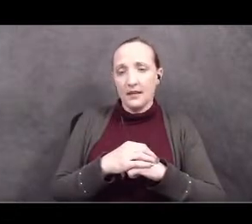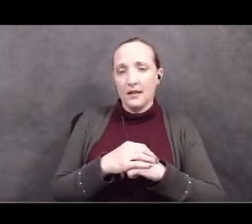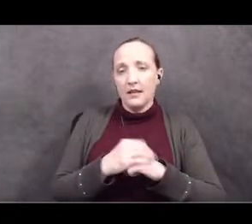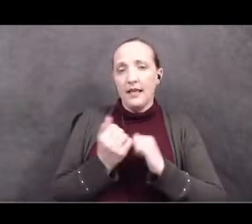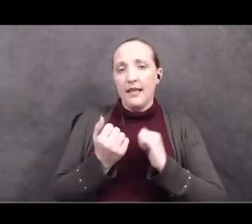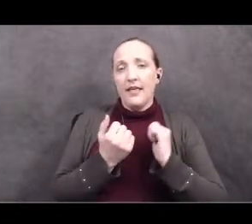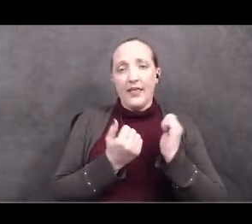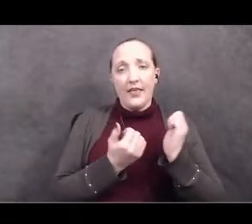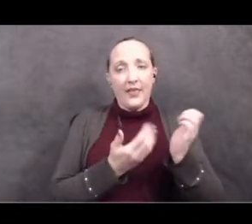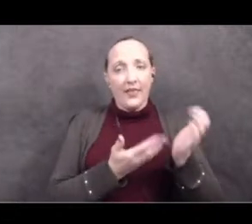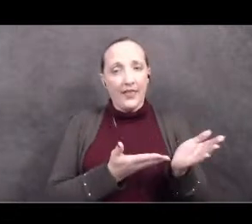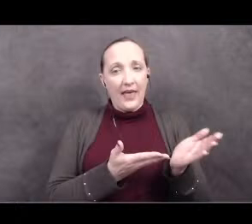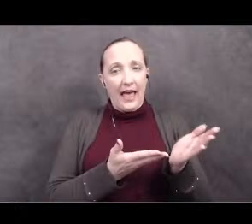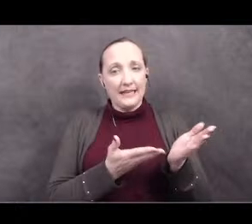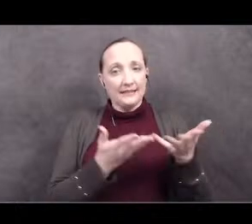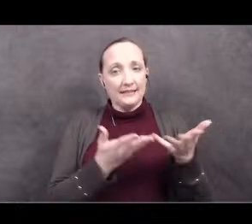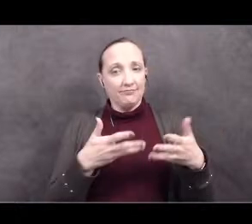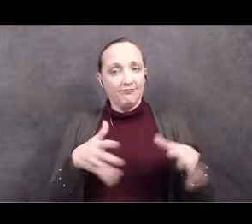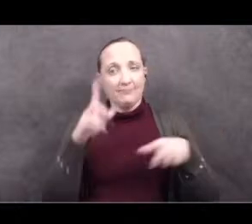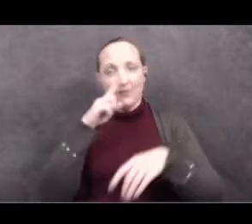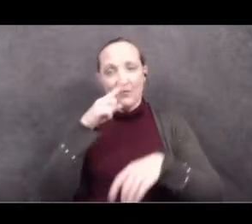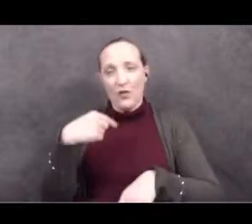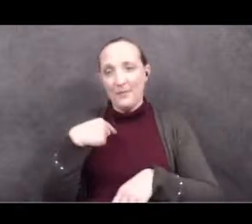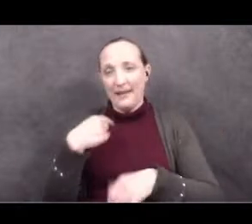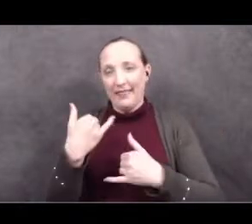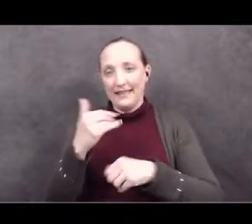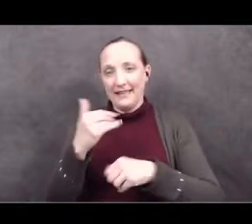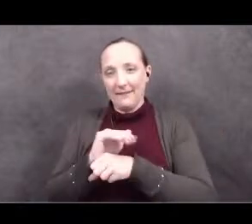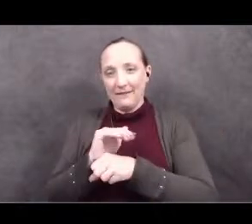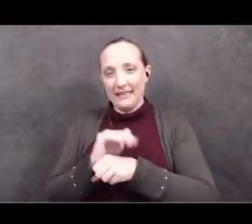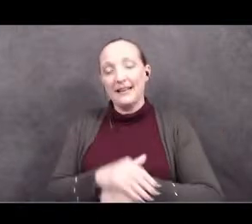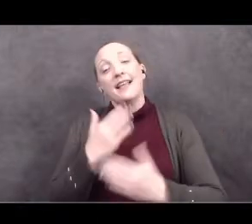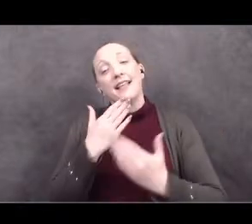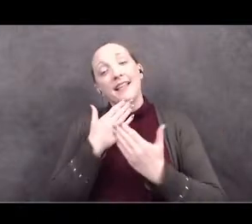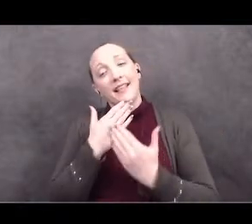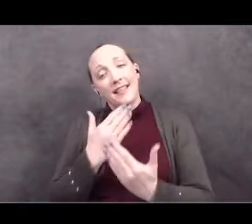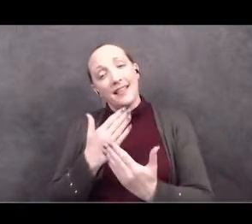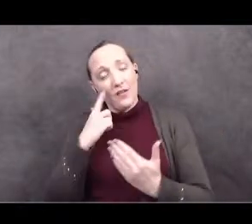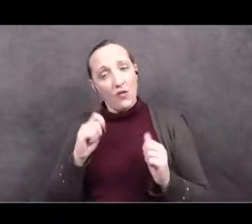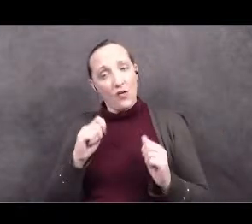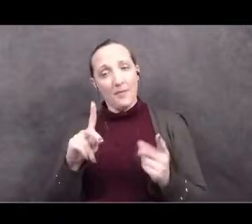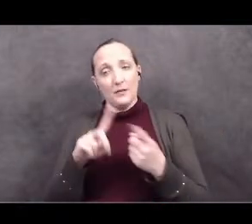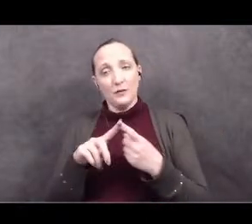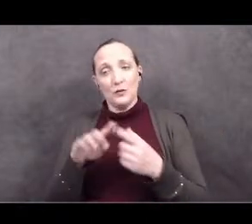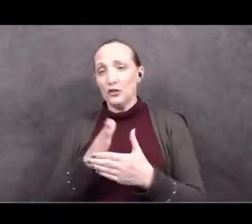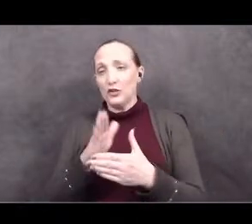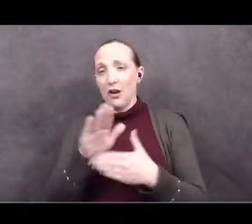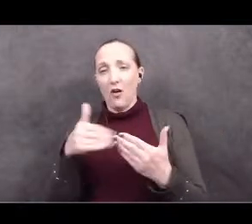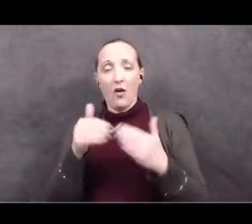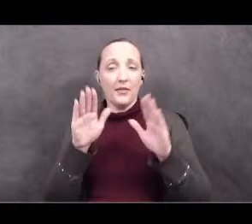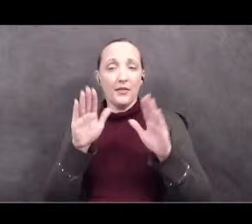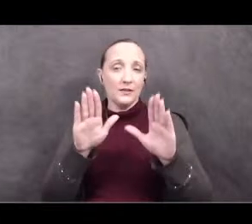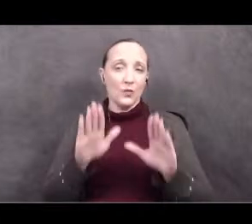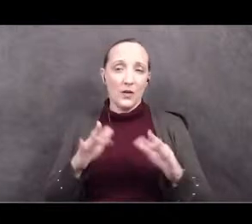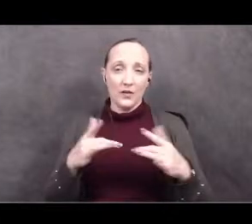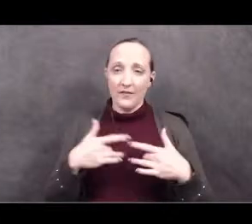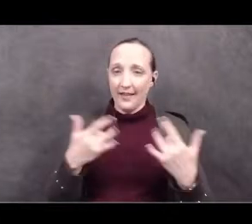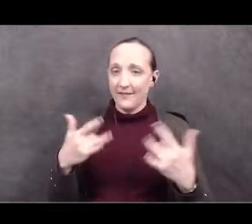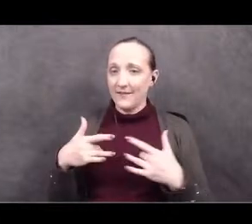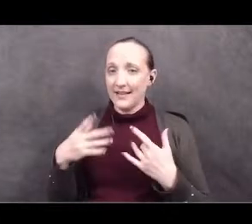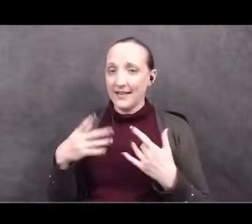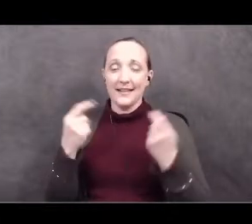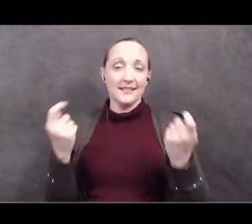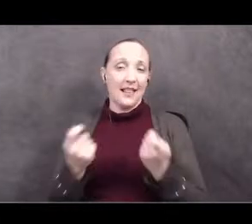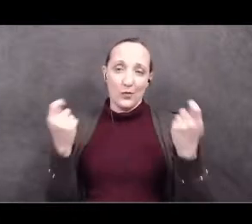that is I believe it for me this evening uh thank you for the opportunity to share uh all these wonderful events and